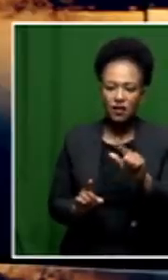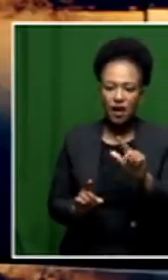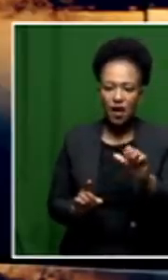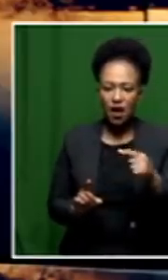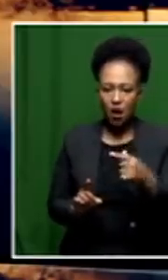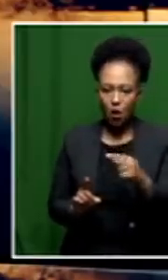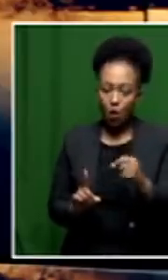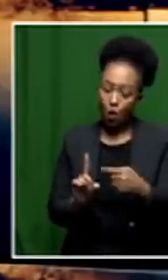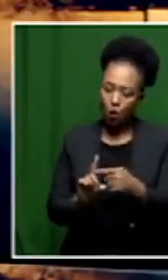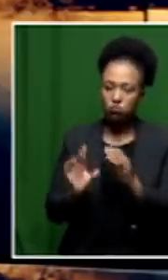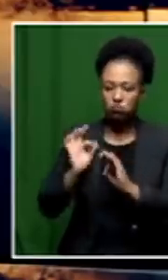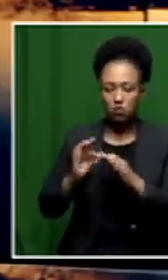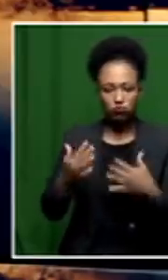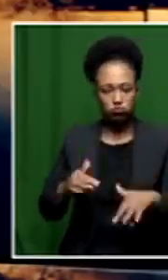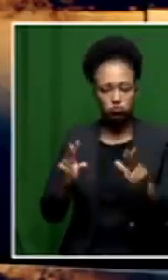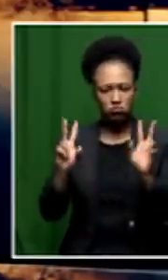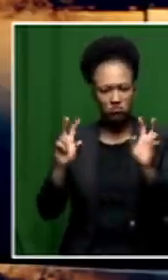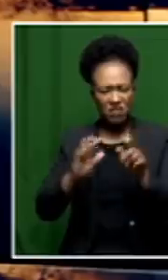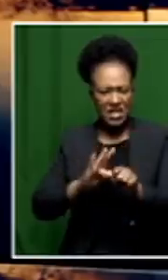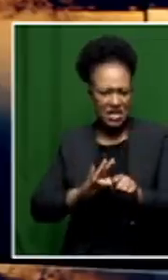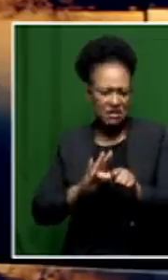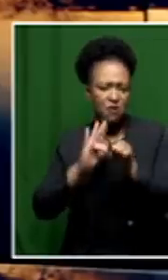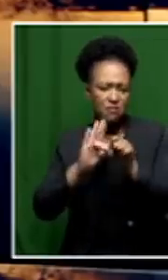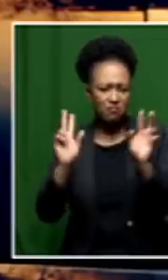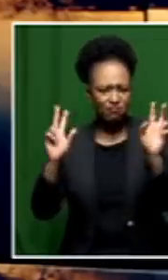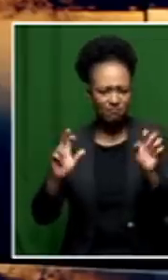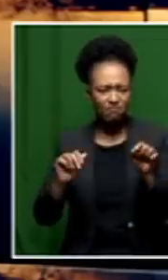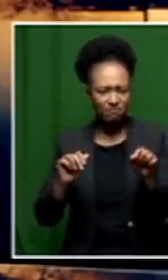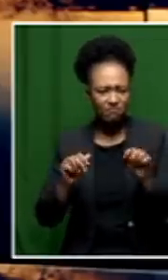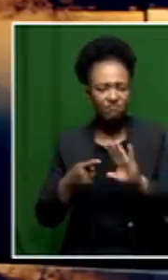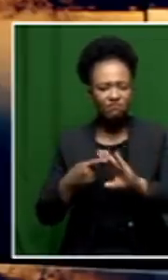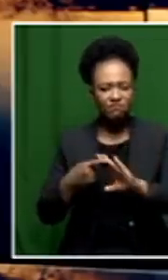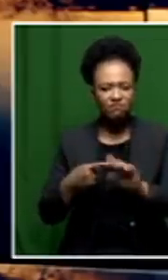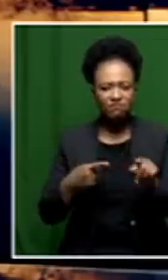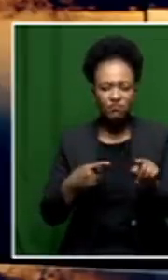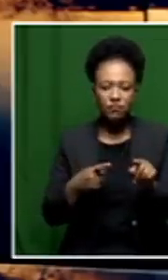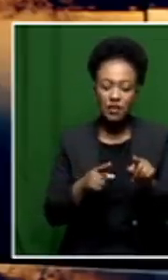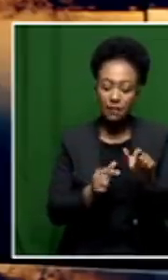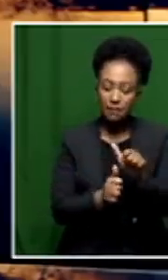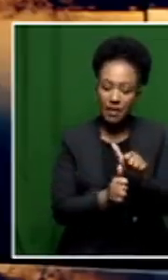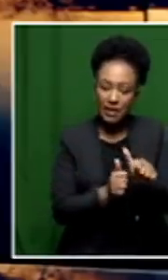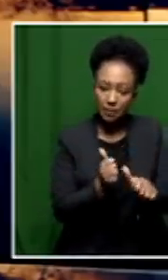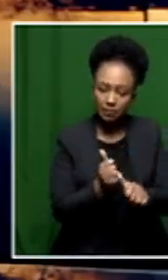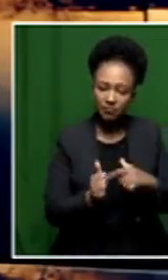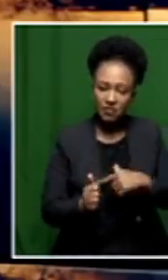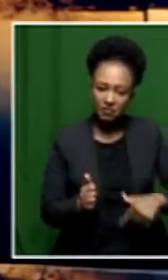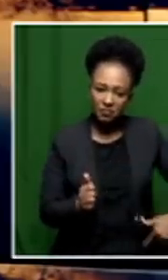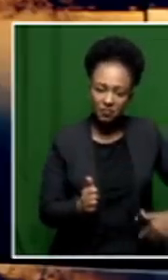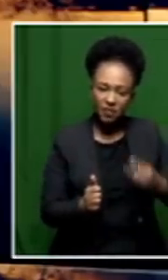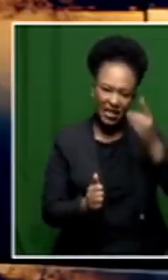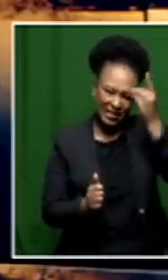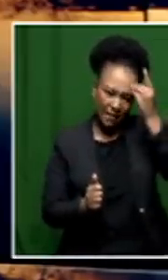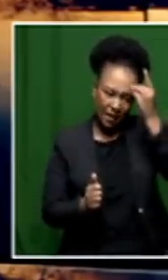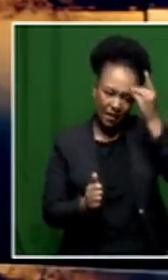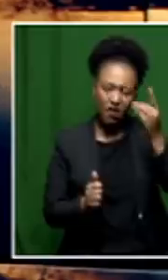really important issues around this particular matter. The Deputy President of the Durban Chamber